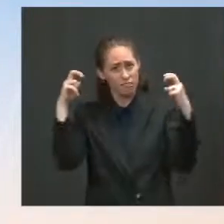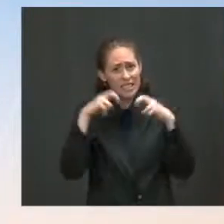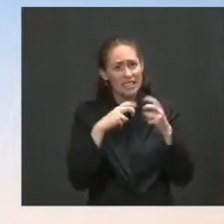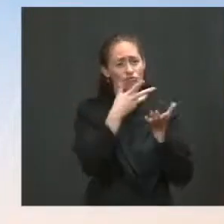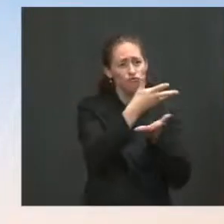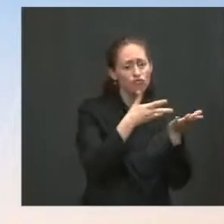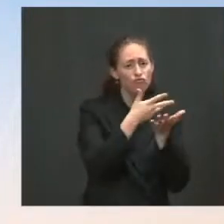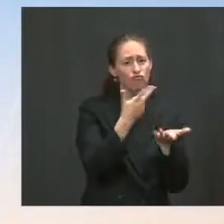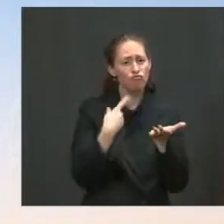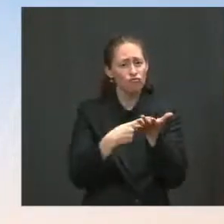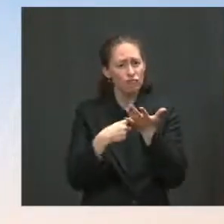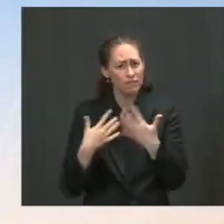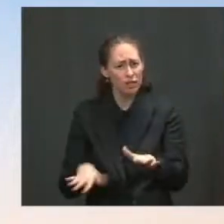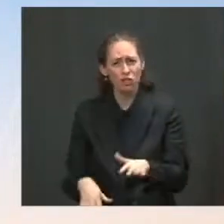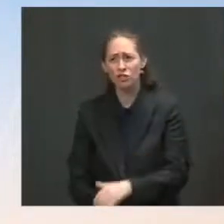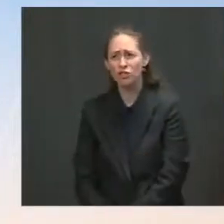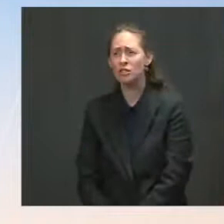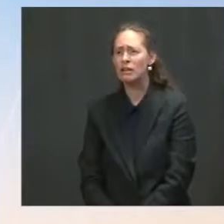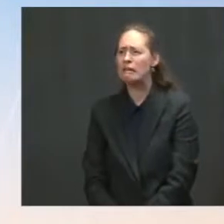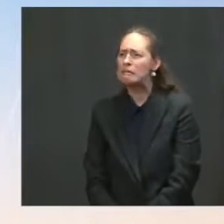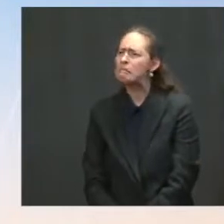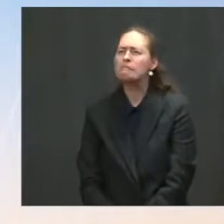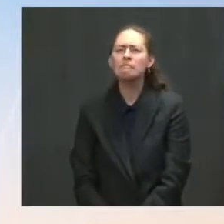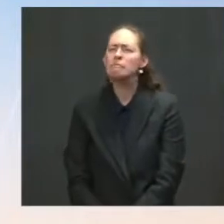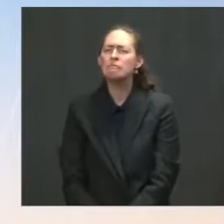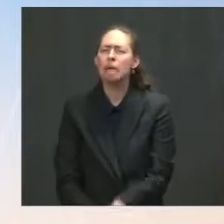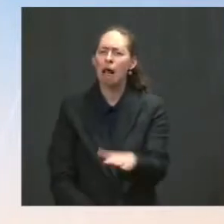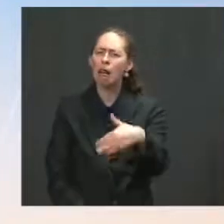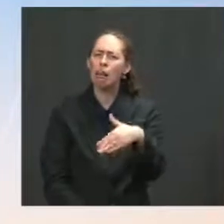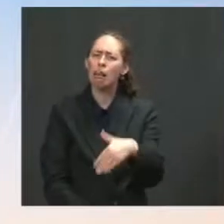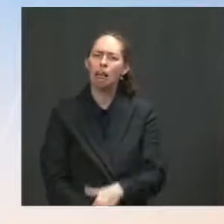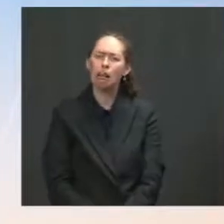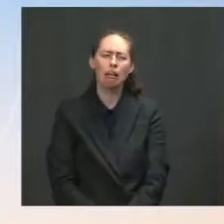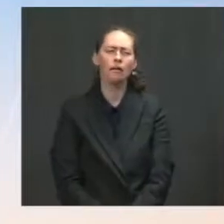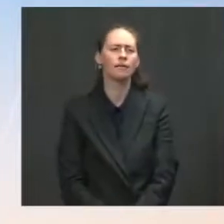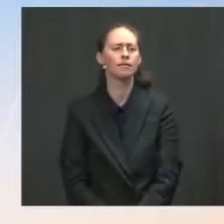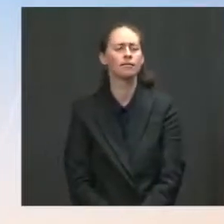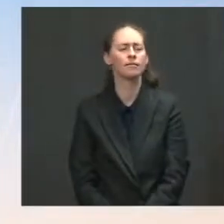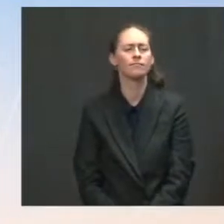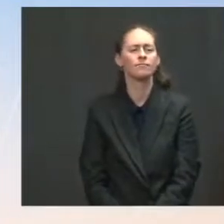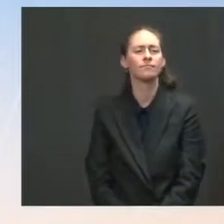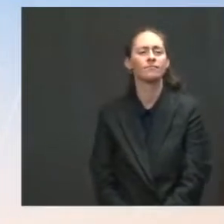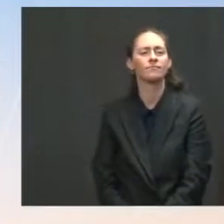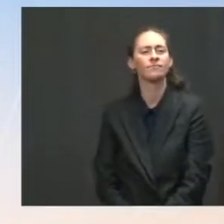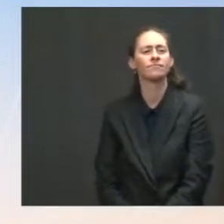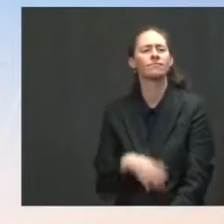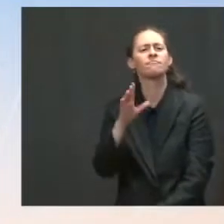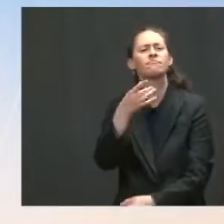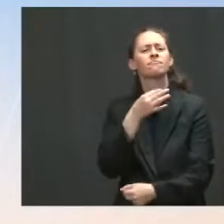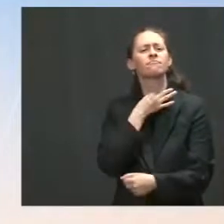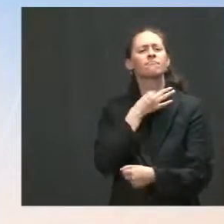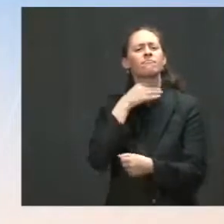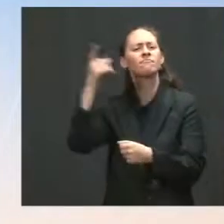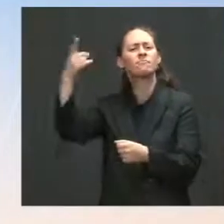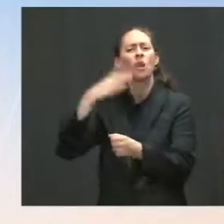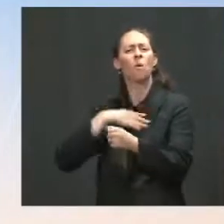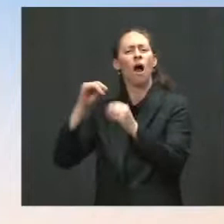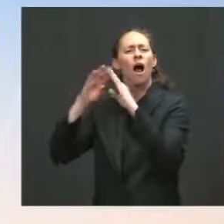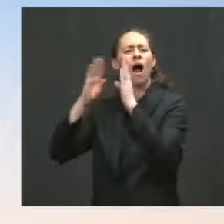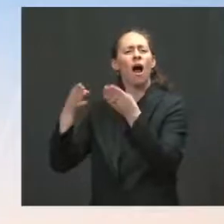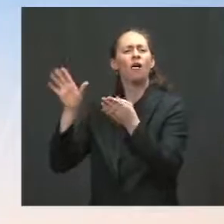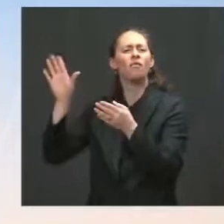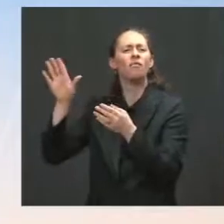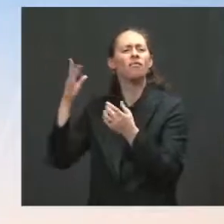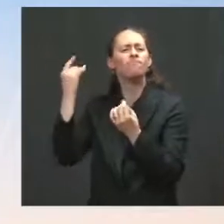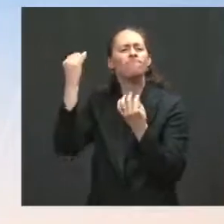so, no. Okay. And in terms of vaccines, what does the White House or what does the administration intend to do